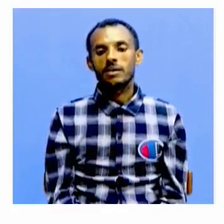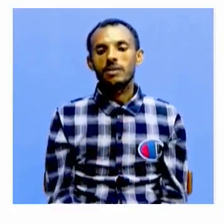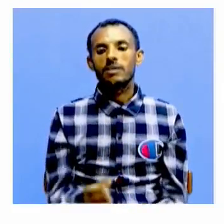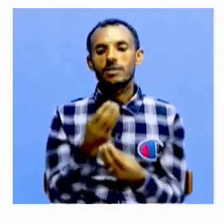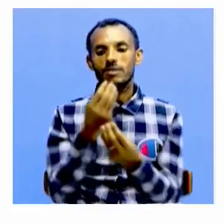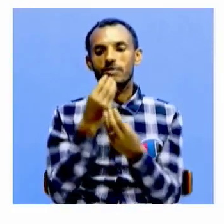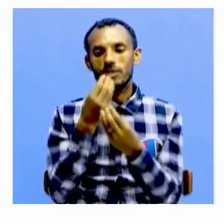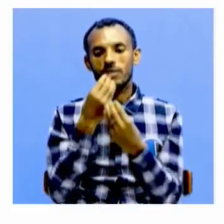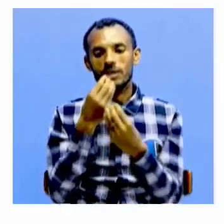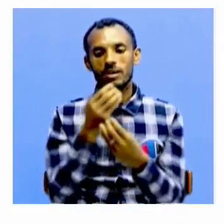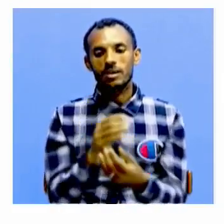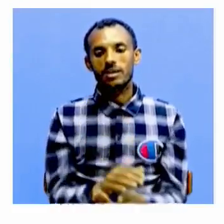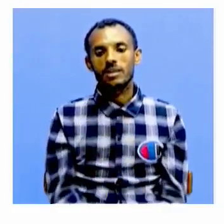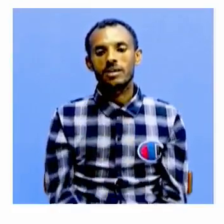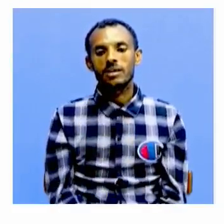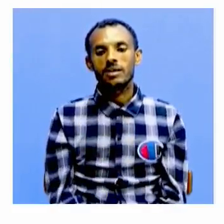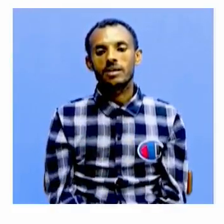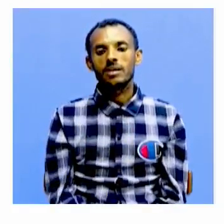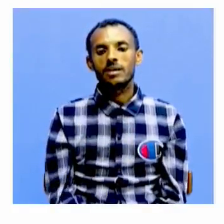food